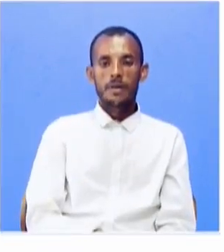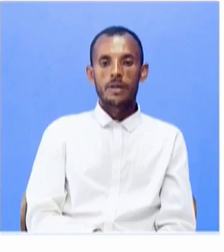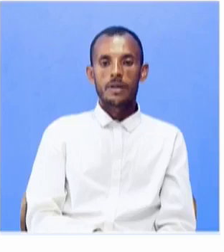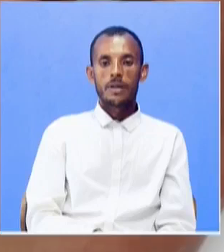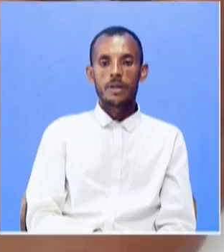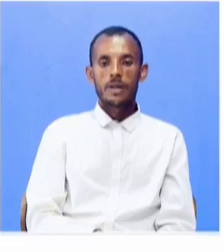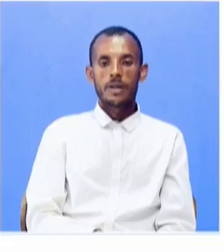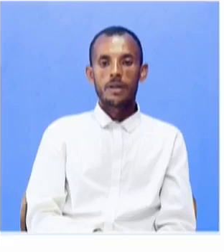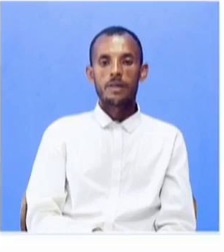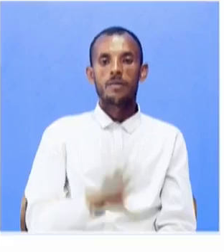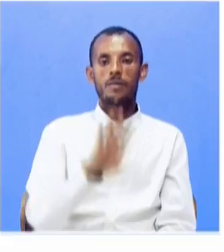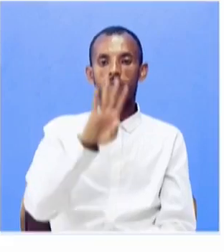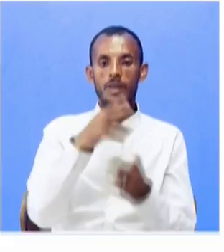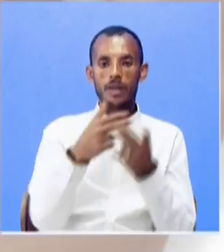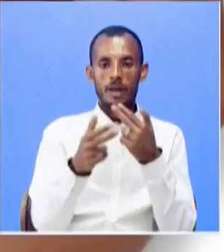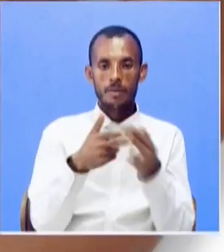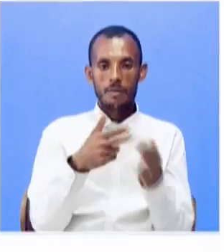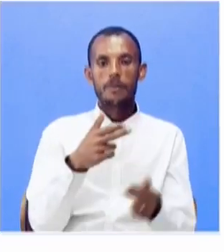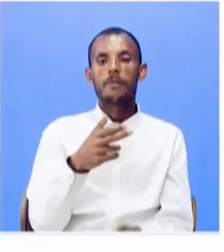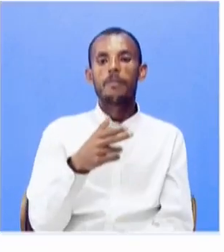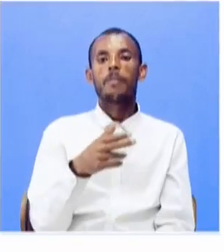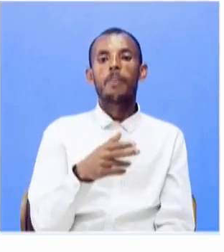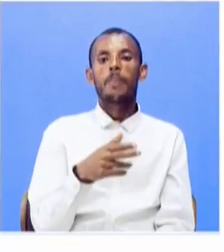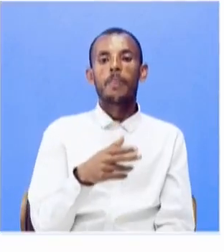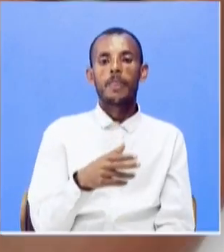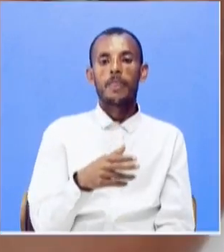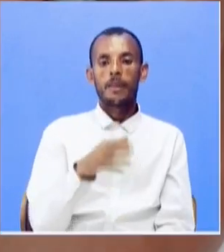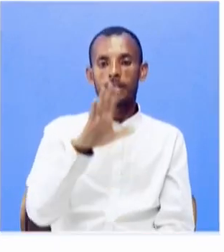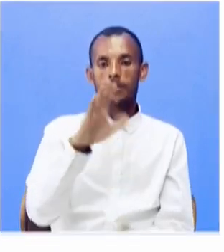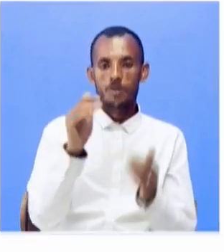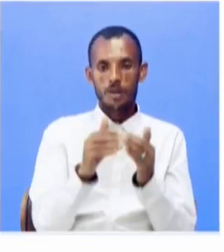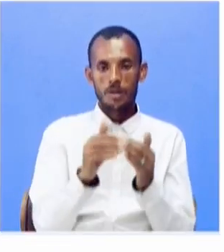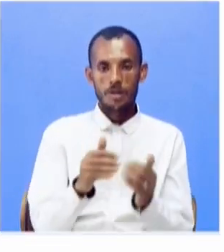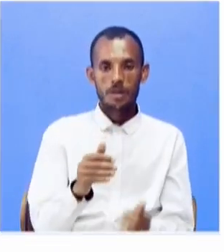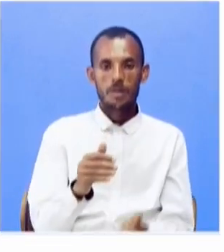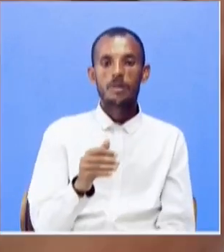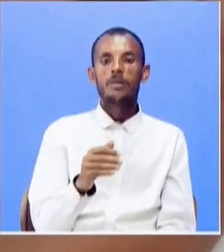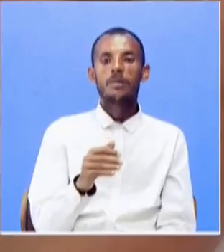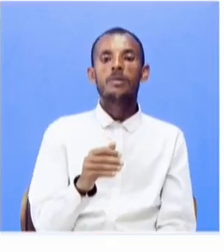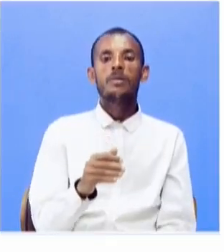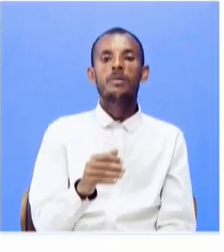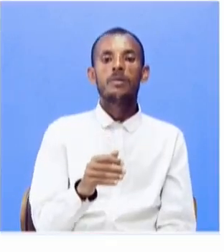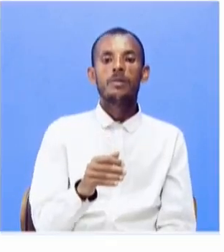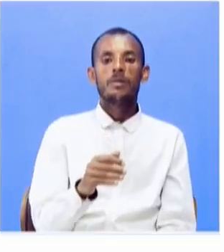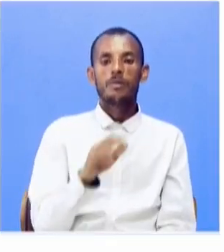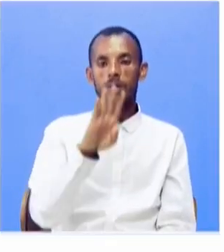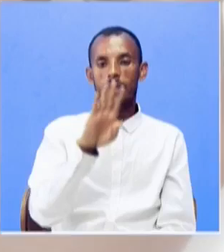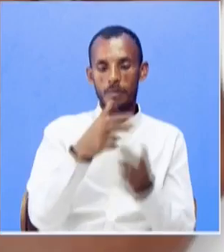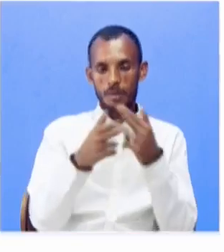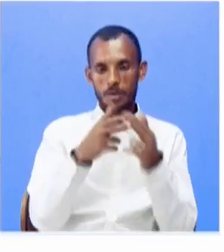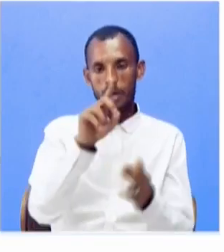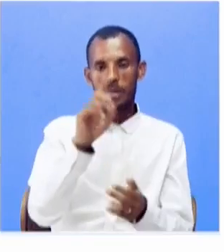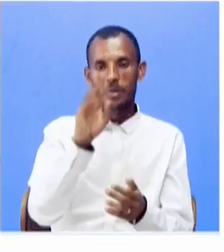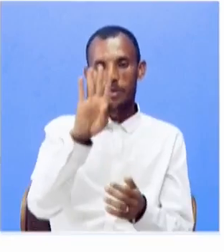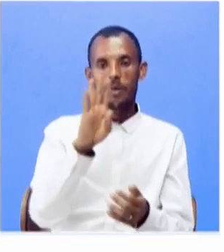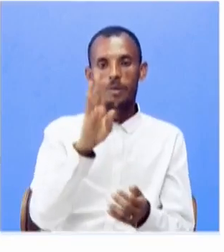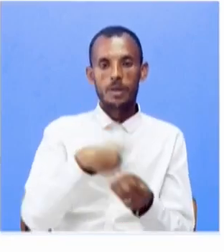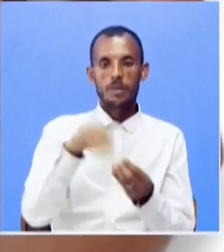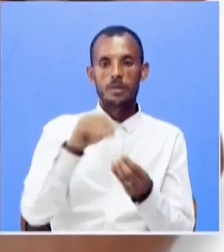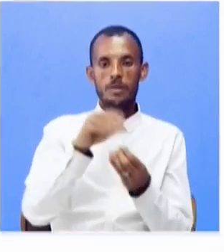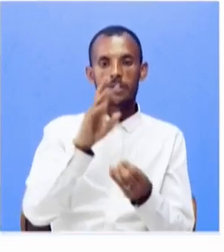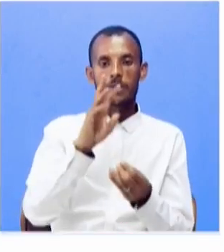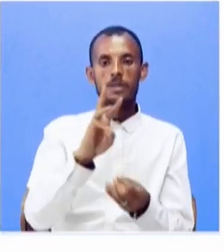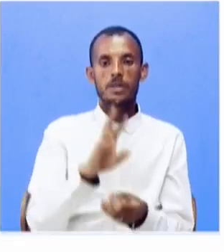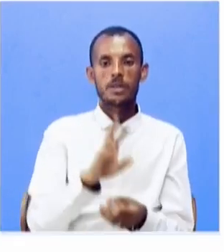is 4 times. 4 times 5 is 20. 4 times 1 is 4 plus 2 is